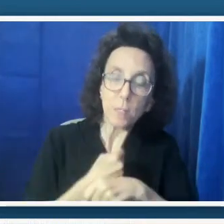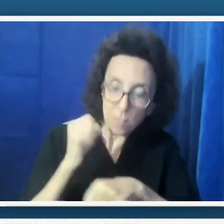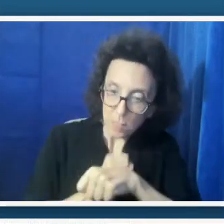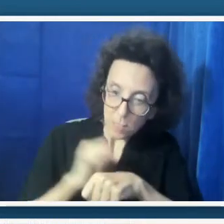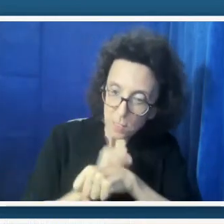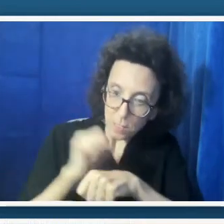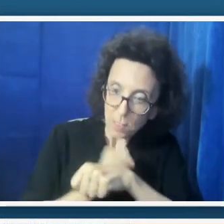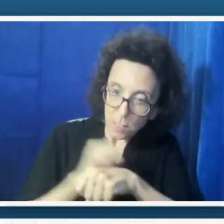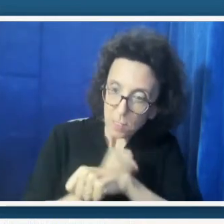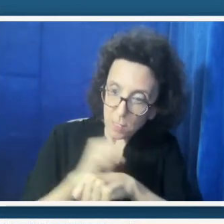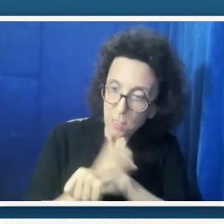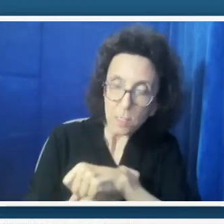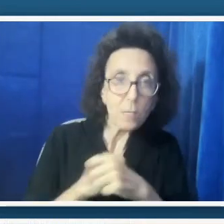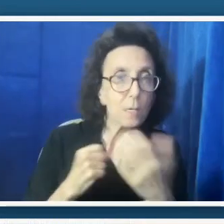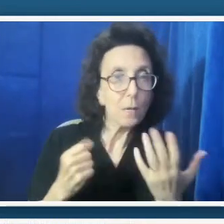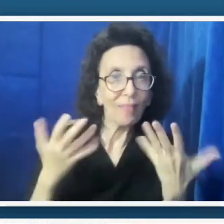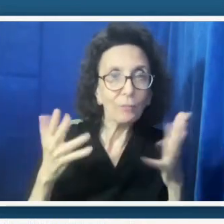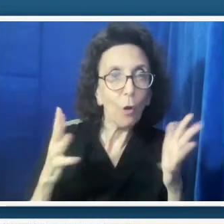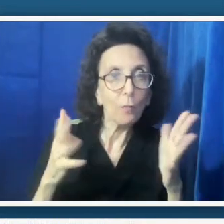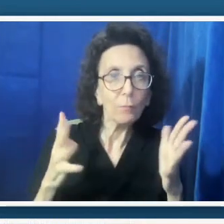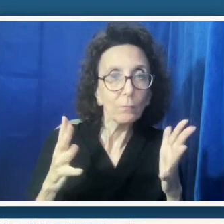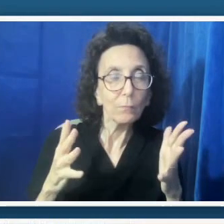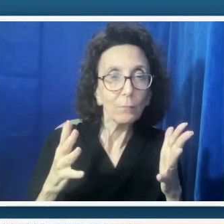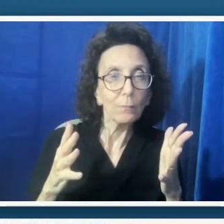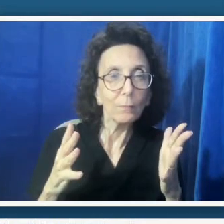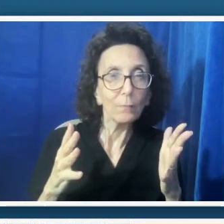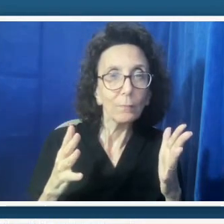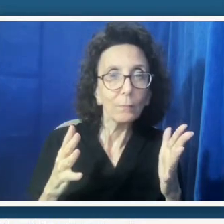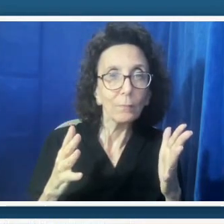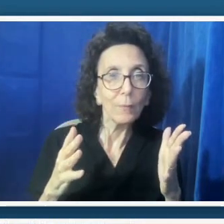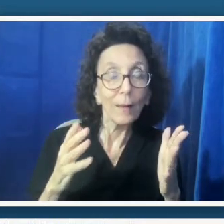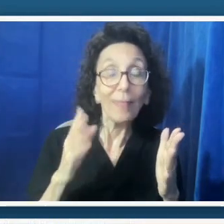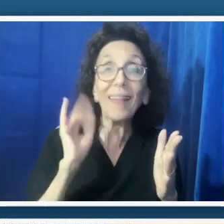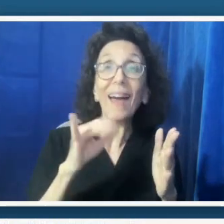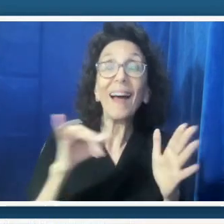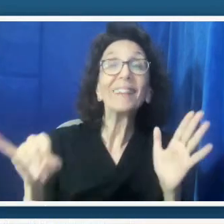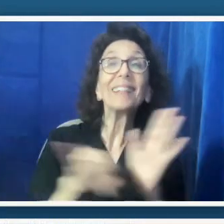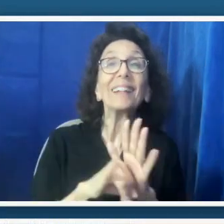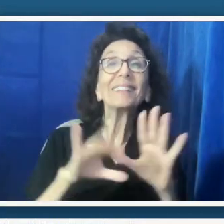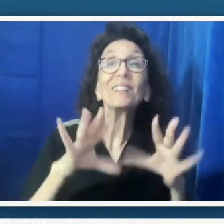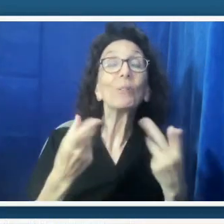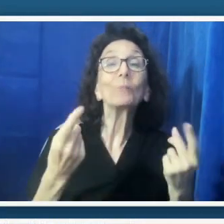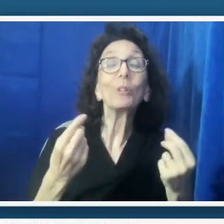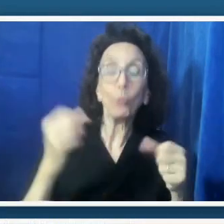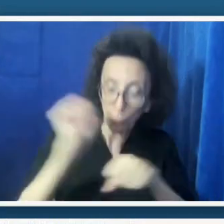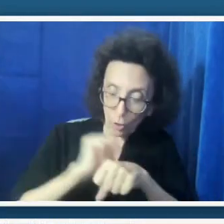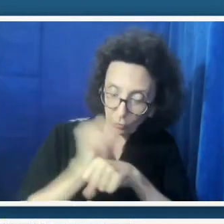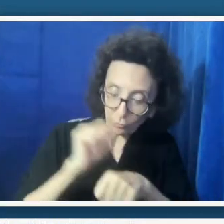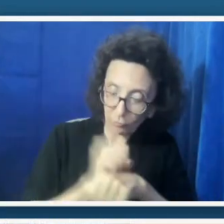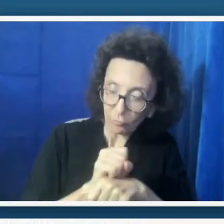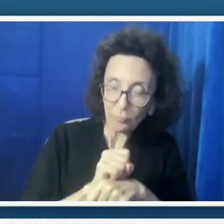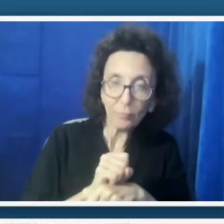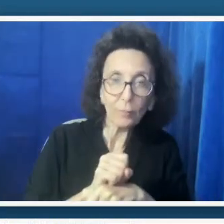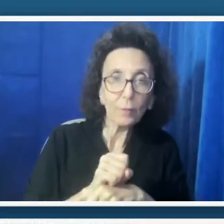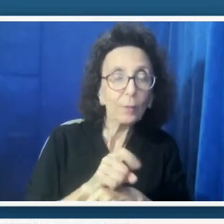that you see of that identity group in these murals. Is you don't see those more nuanced aspects